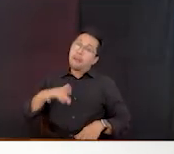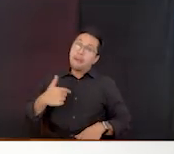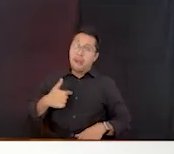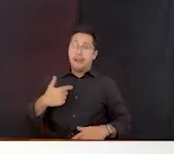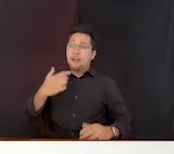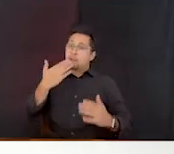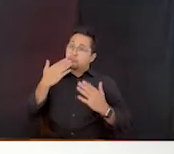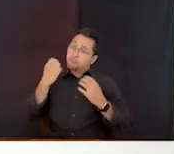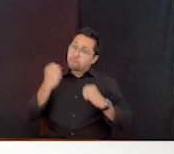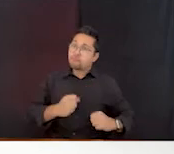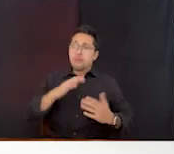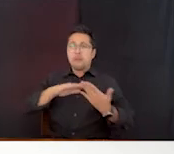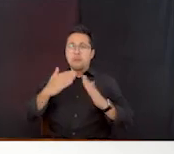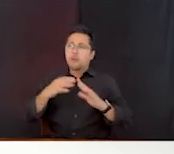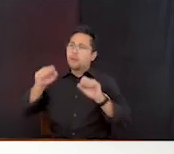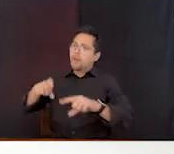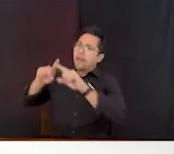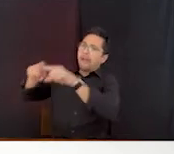pandemic.